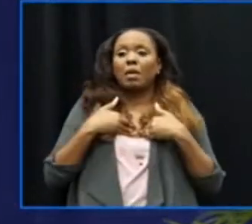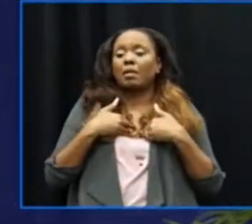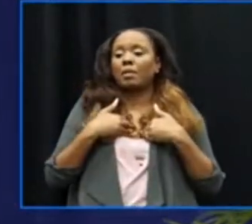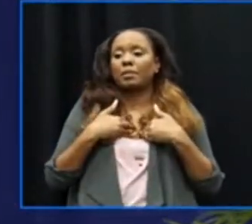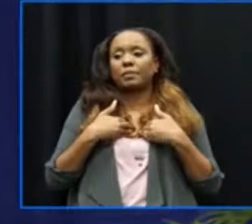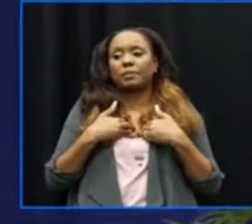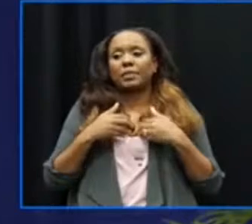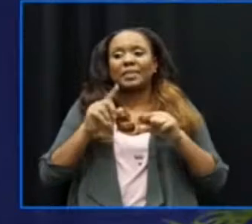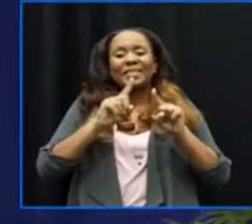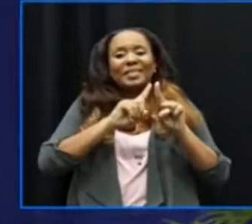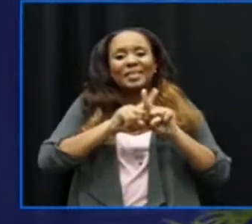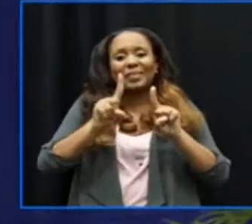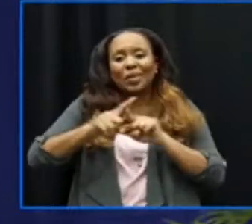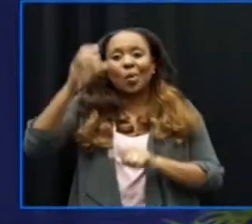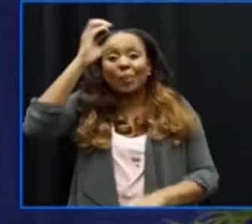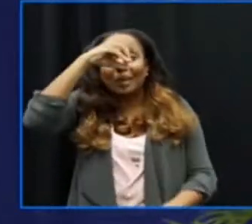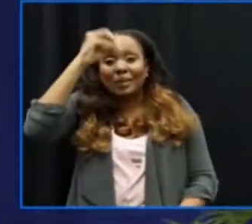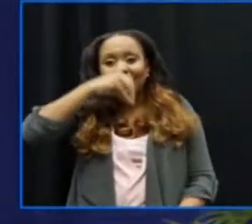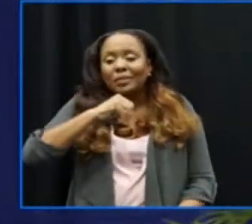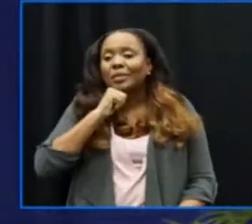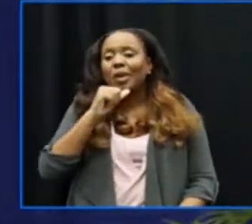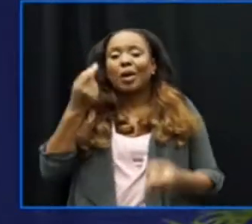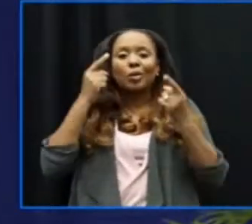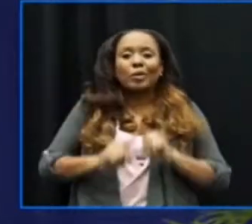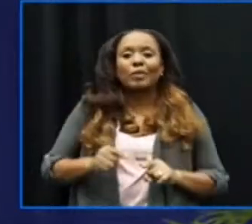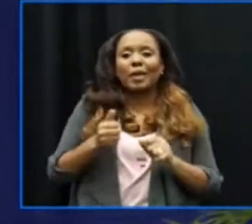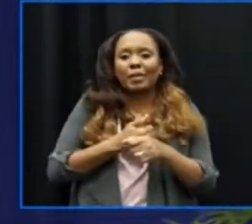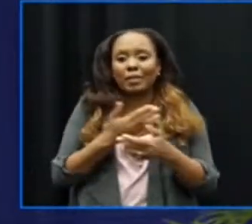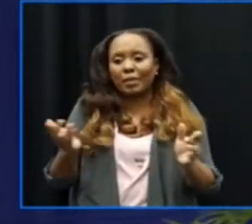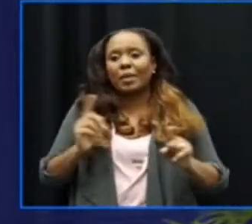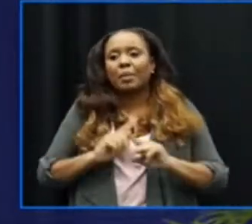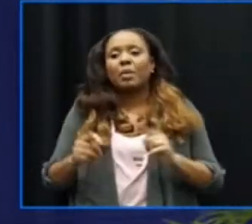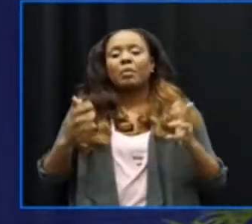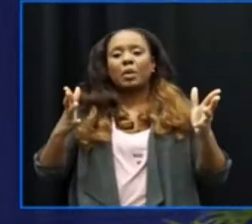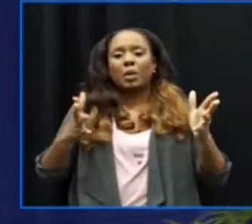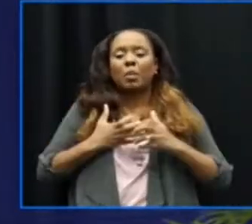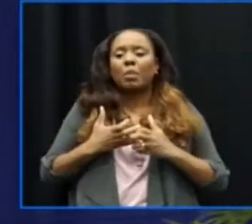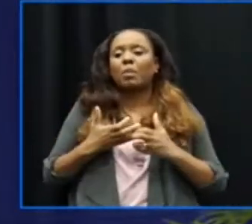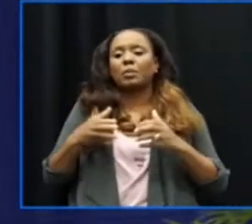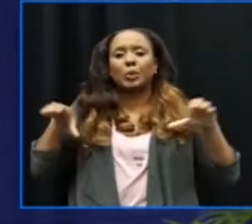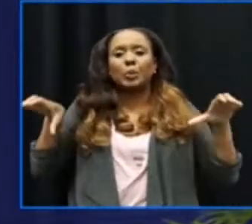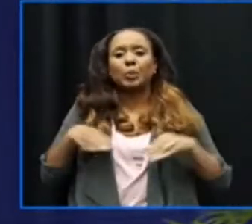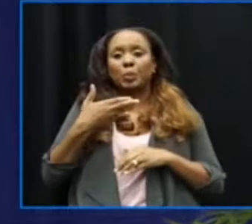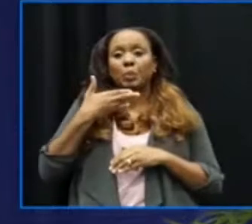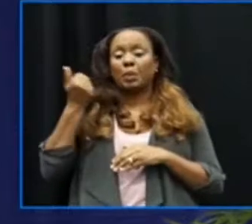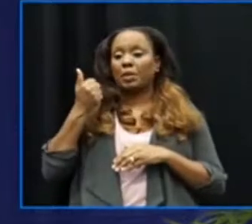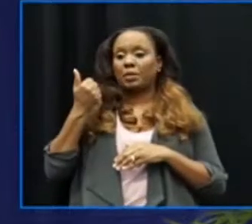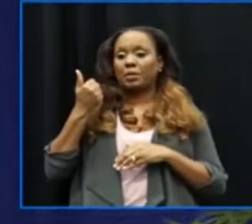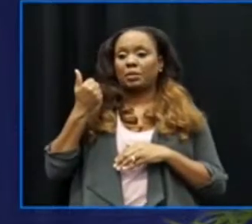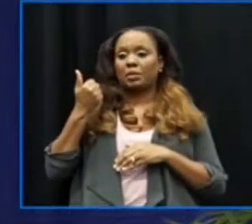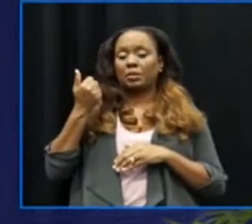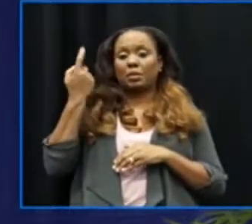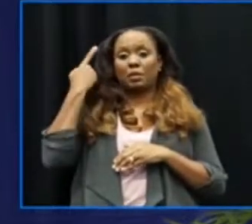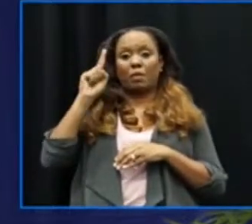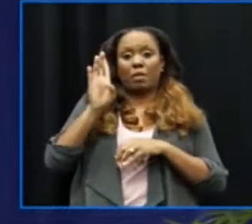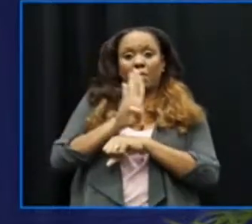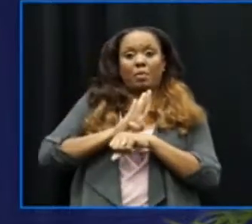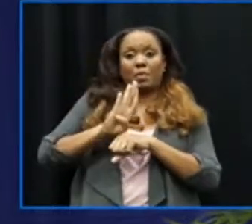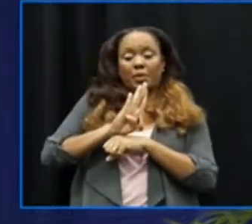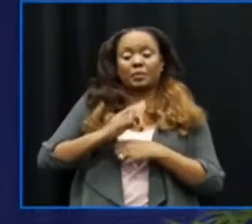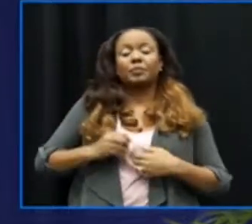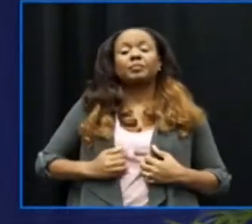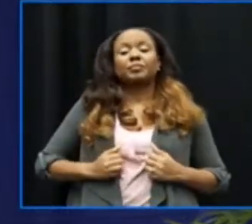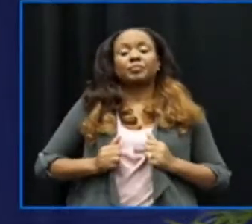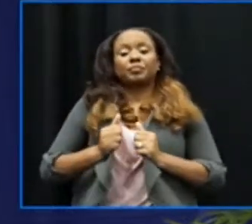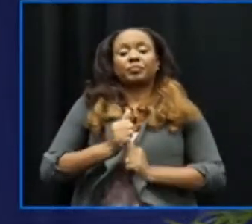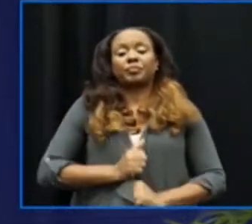agree on everything, but we are here to do what we think is best for Barbadians, and I want people to understand, and I want